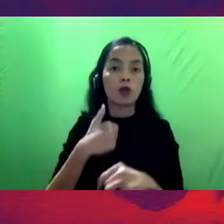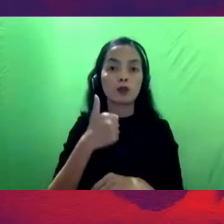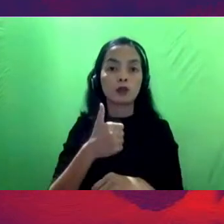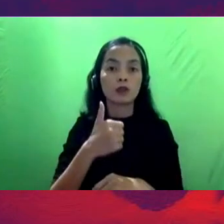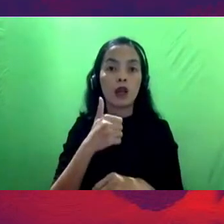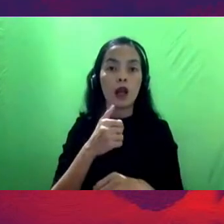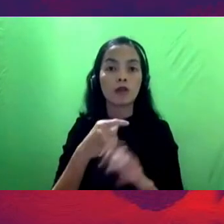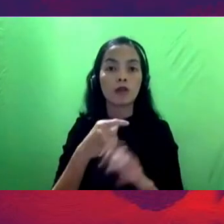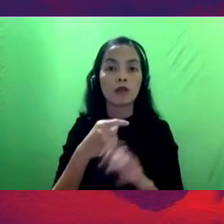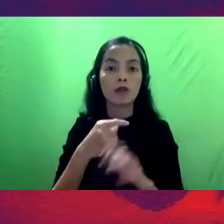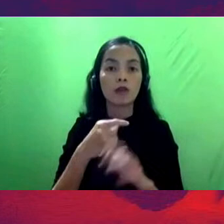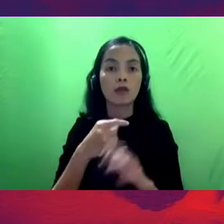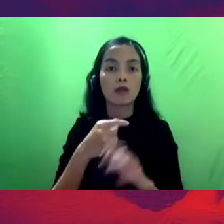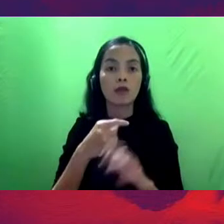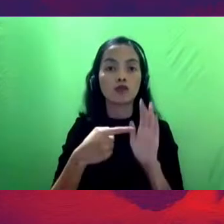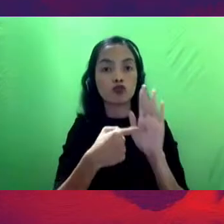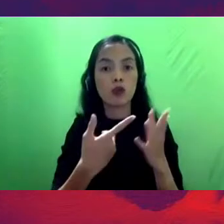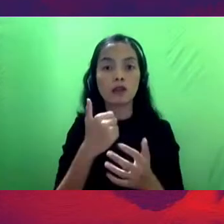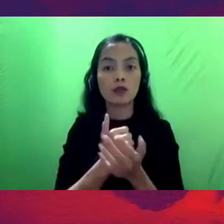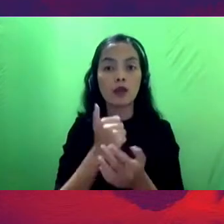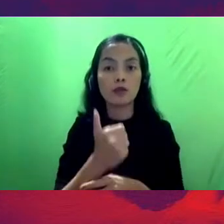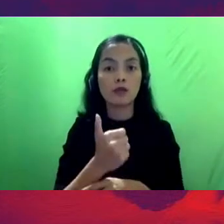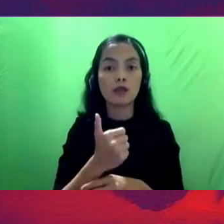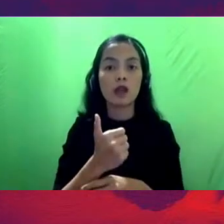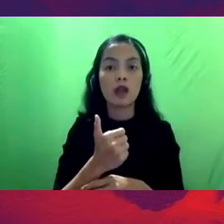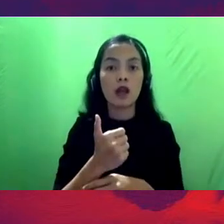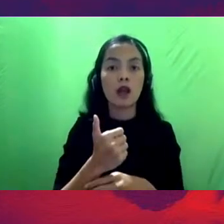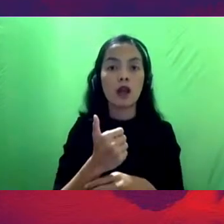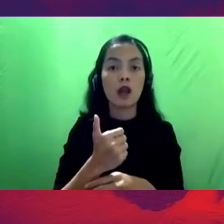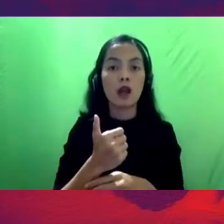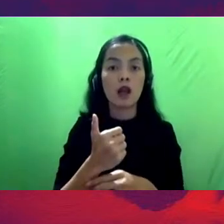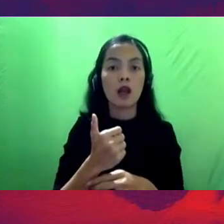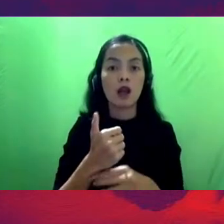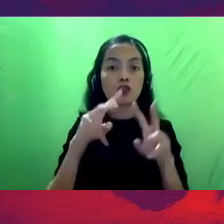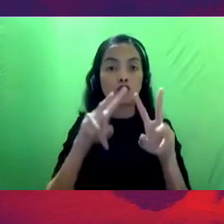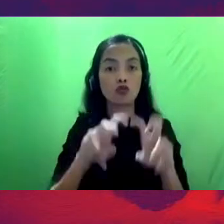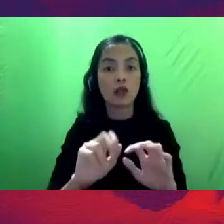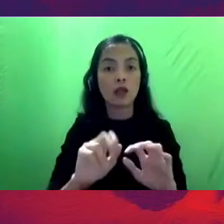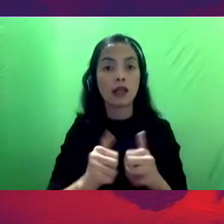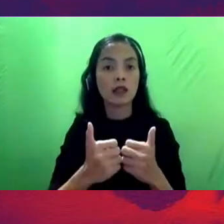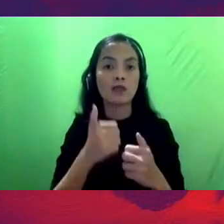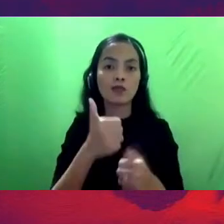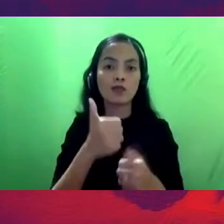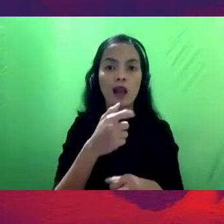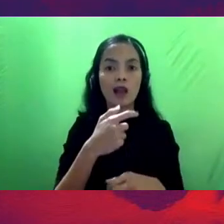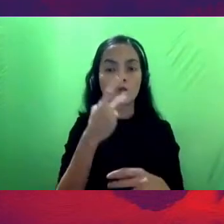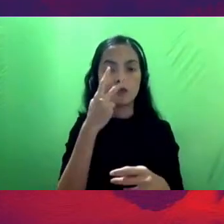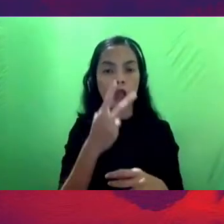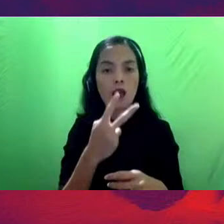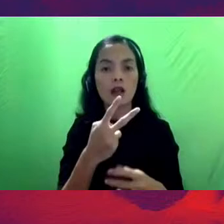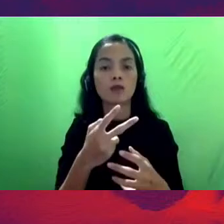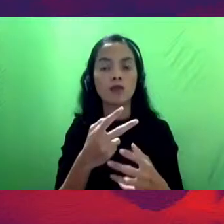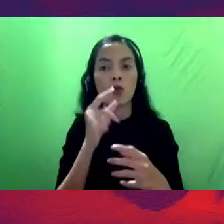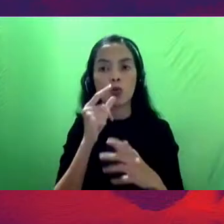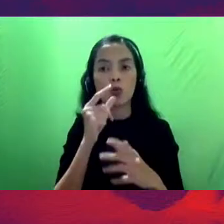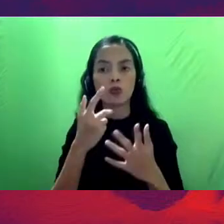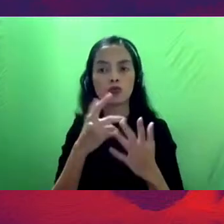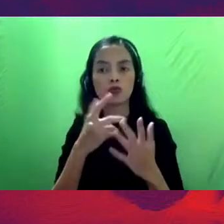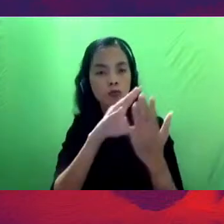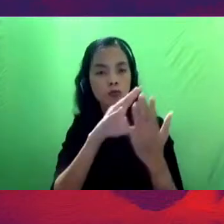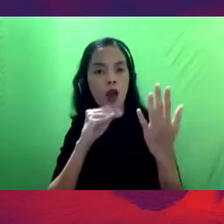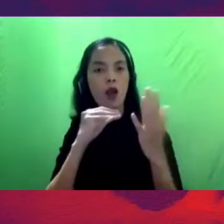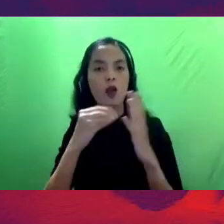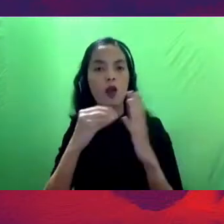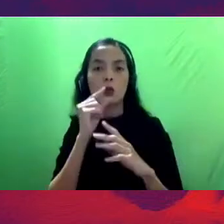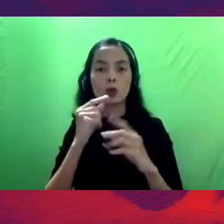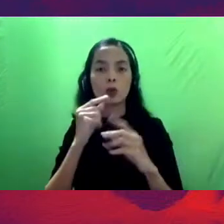results from this study to formulate policy discussions and also recommendations.